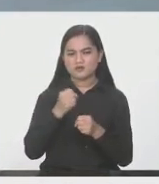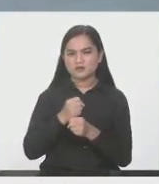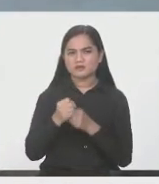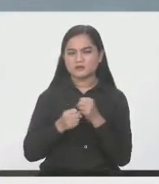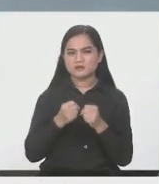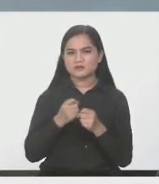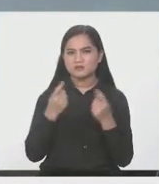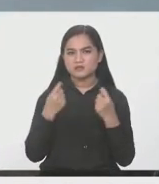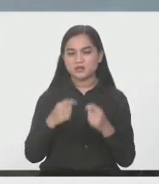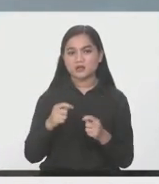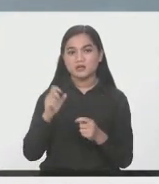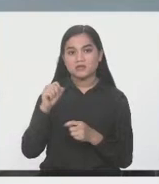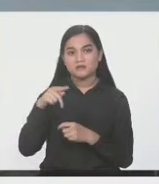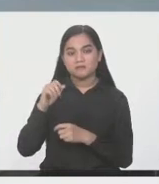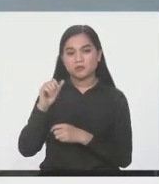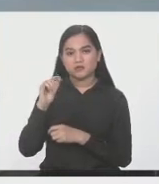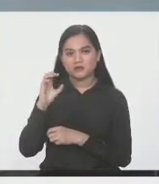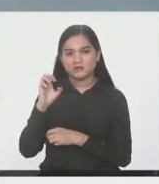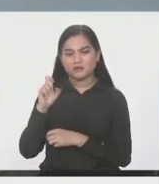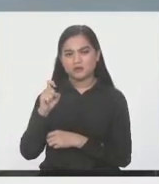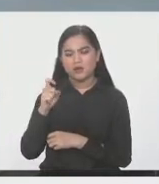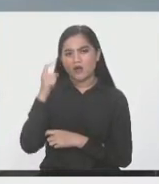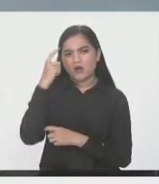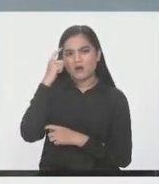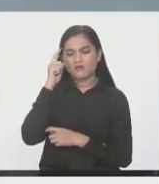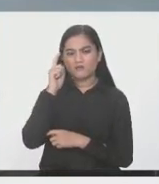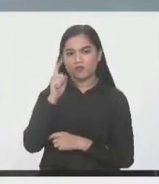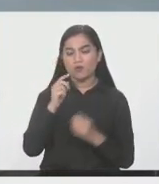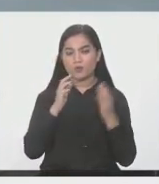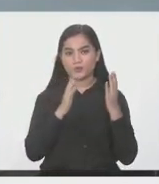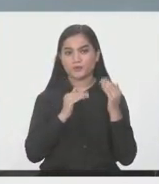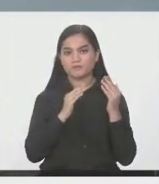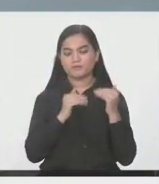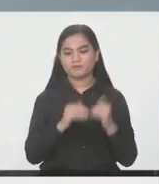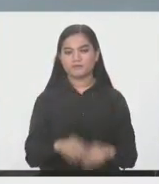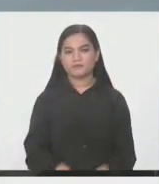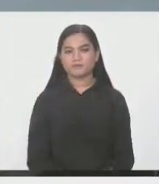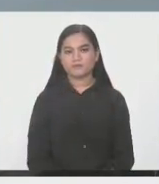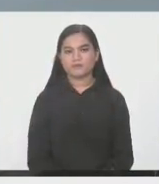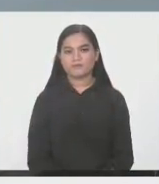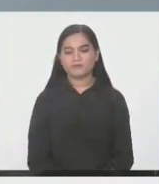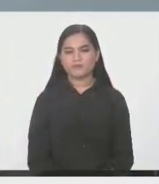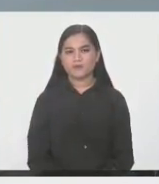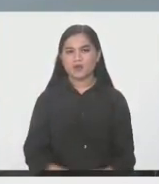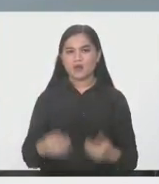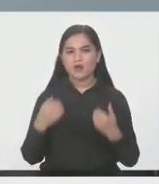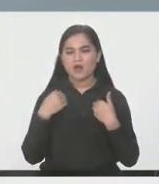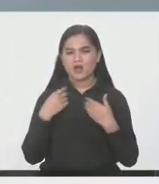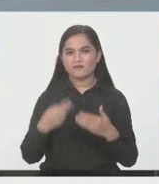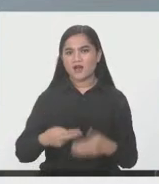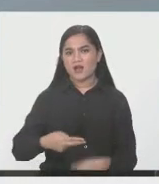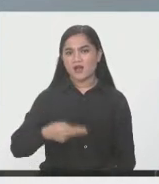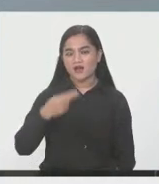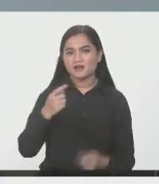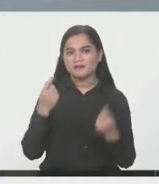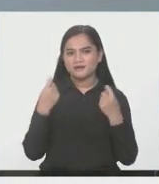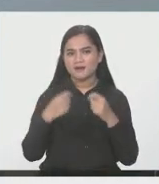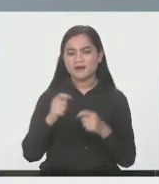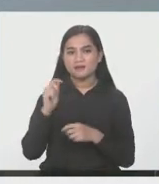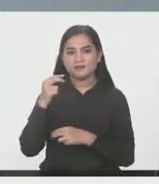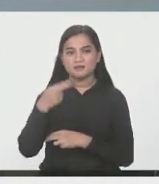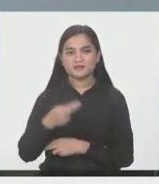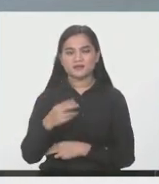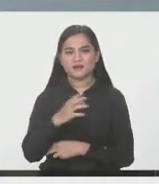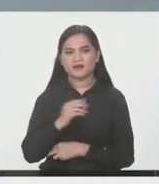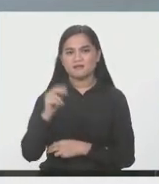SpaceX CEO Elon Musk's hopes of eventually colonizing Mars. Scrutiny was high for Thursday's test flight after two prior